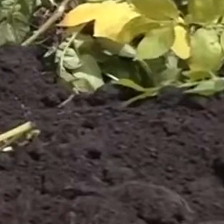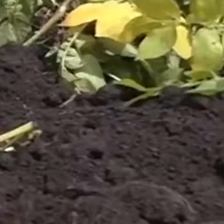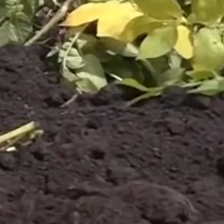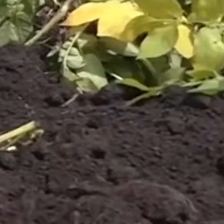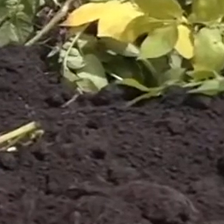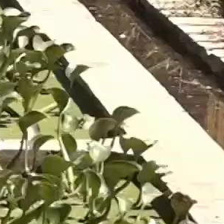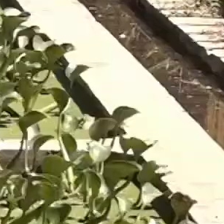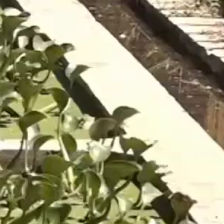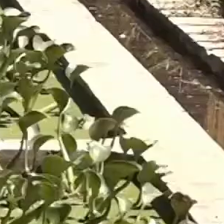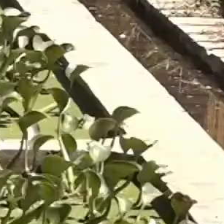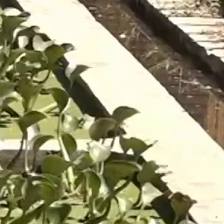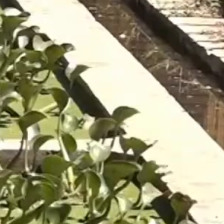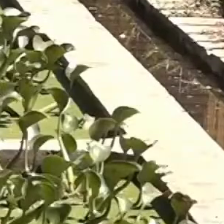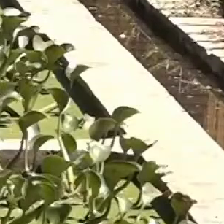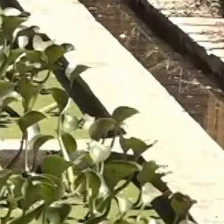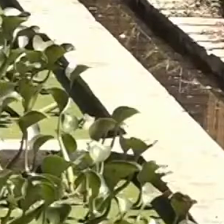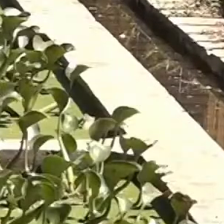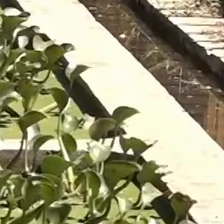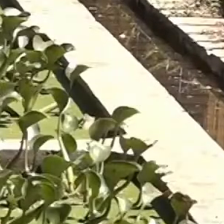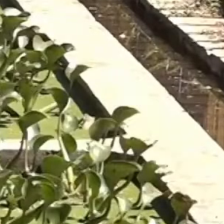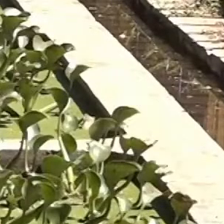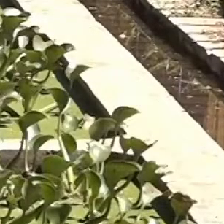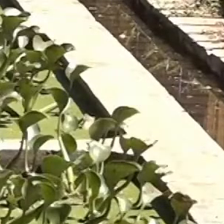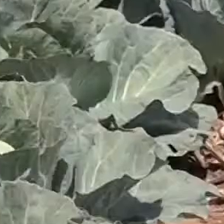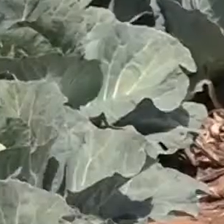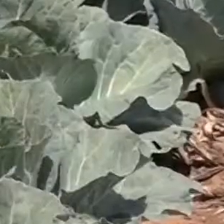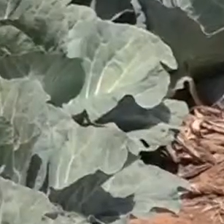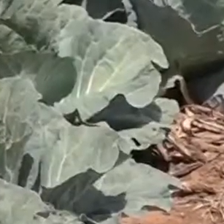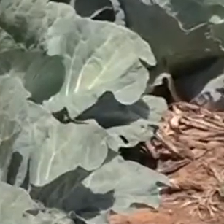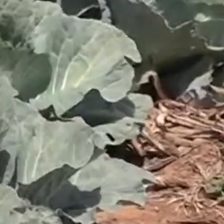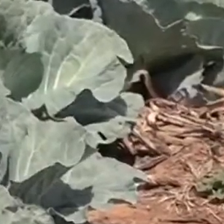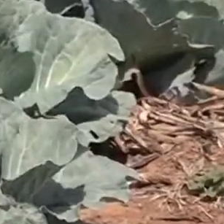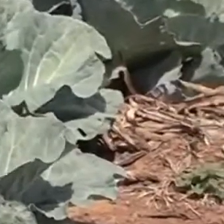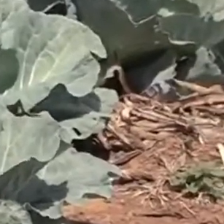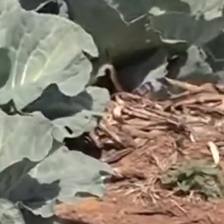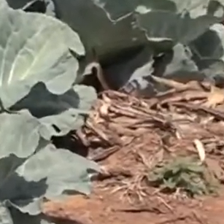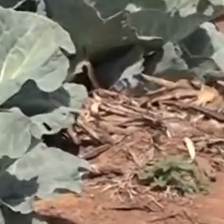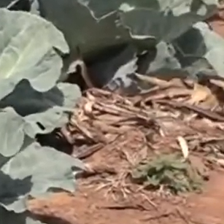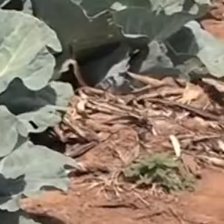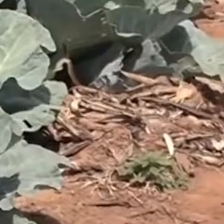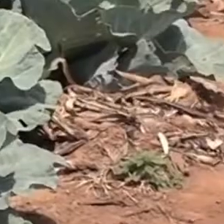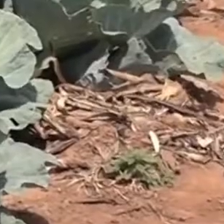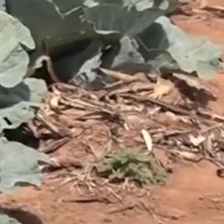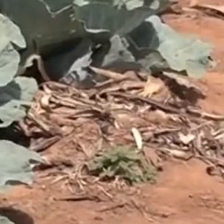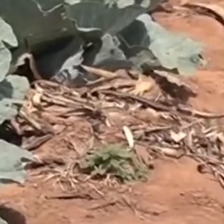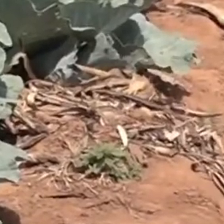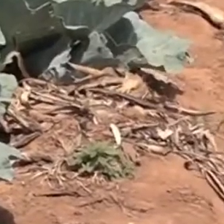Kwenye toleo la kaunti ya Narok, hii ni Boresha Kilimo,